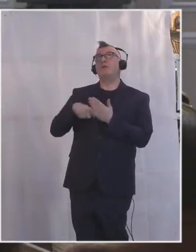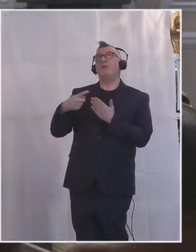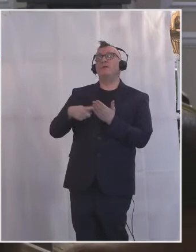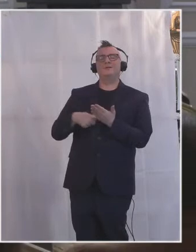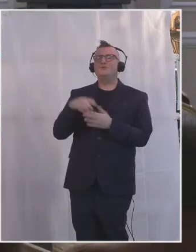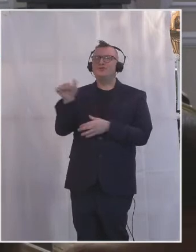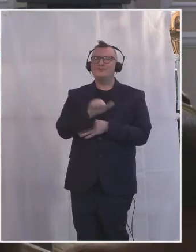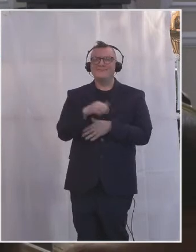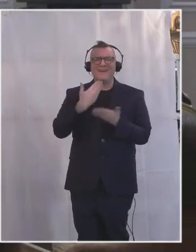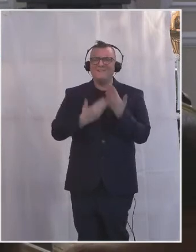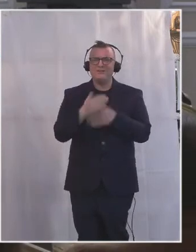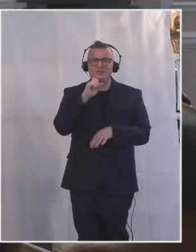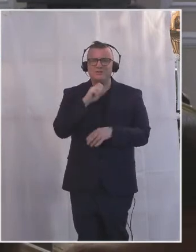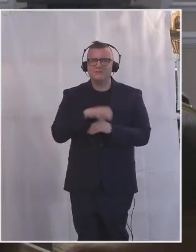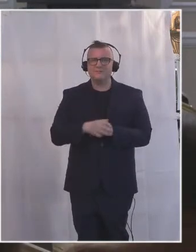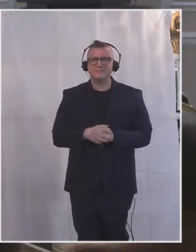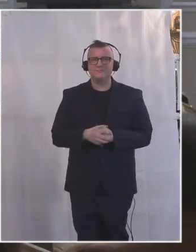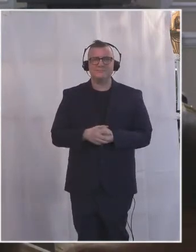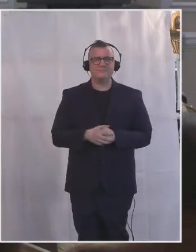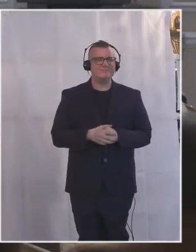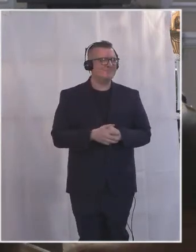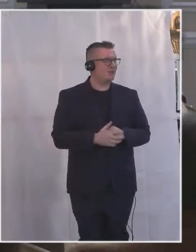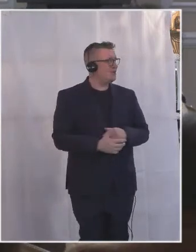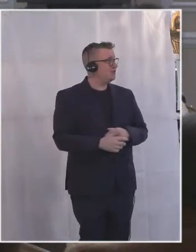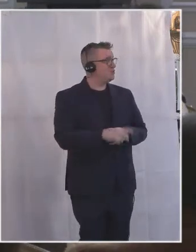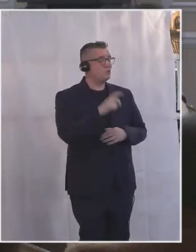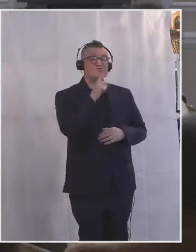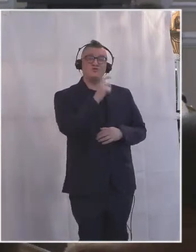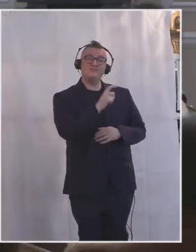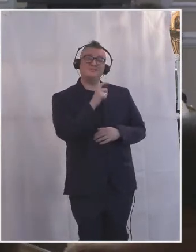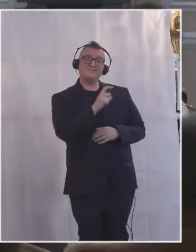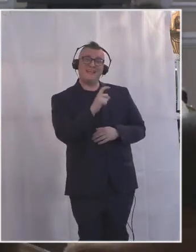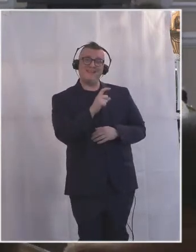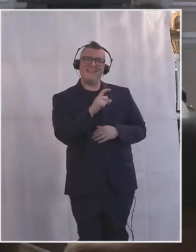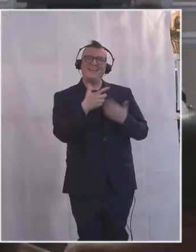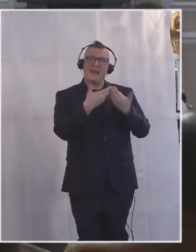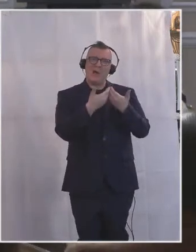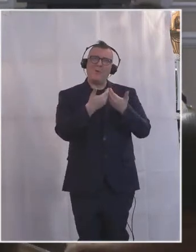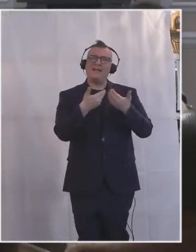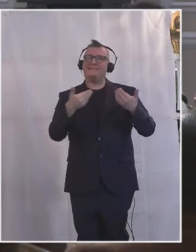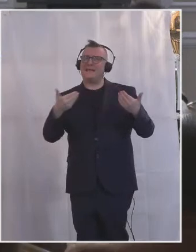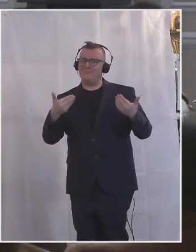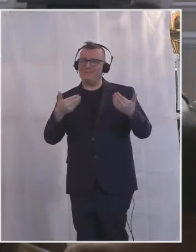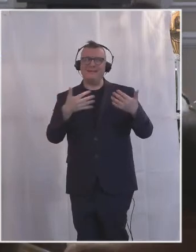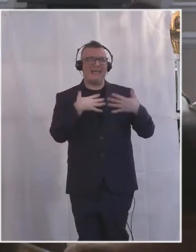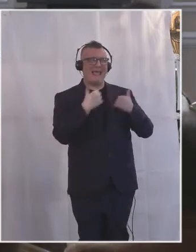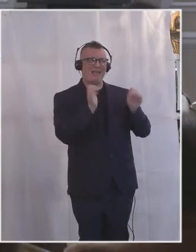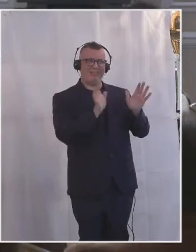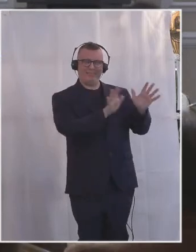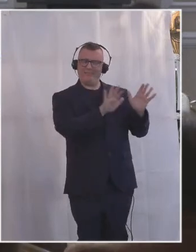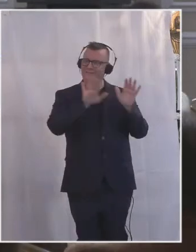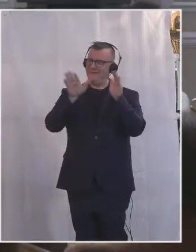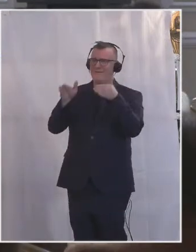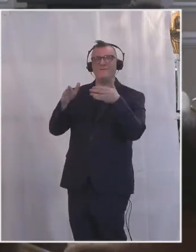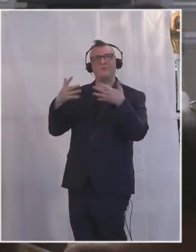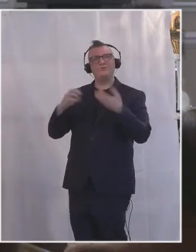you. Chantal? Yeah, so I'm going to take a step out of health-related frontline and move into the creative